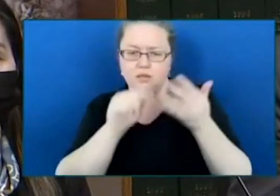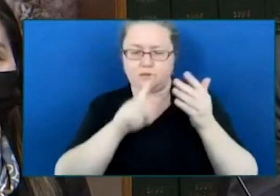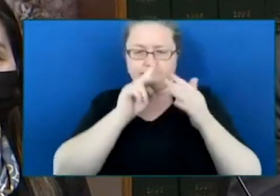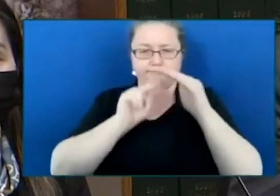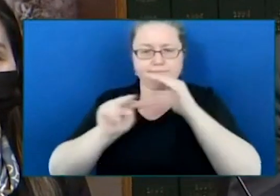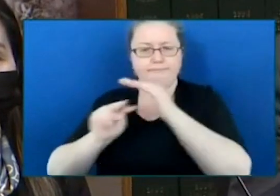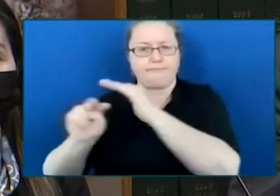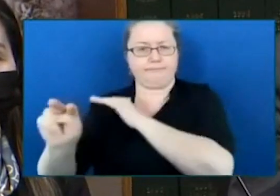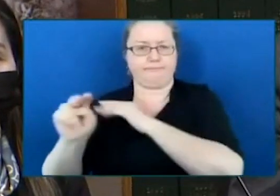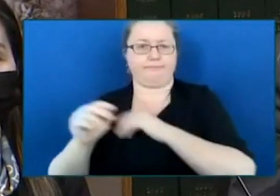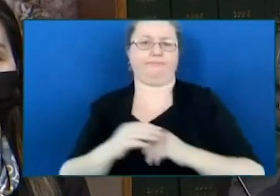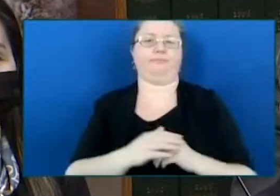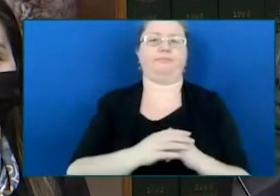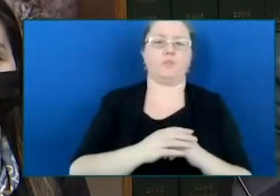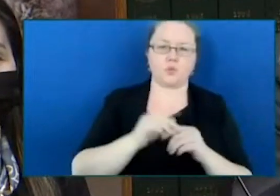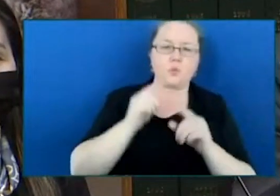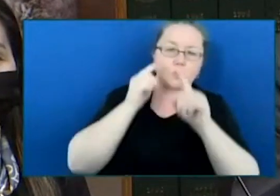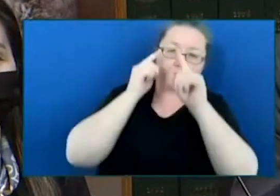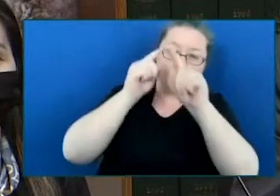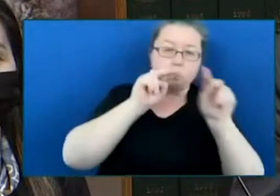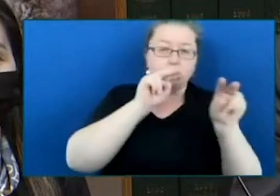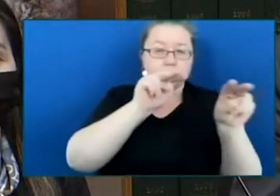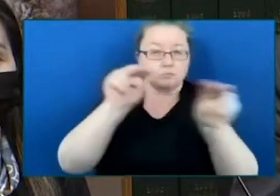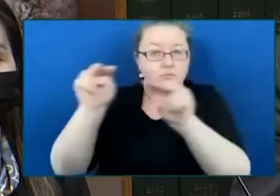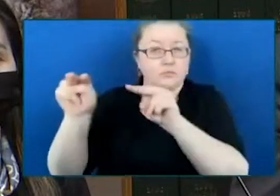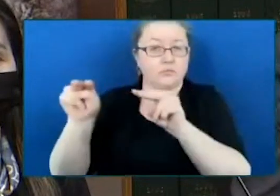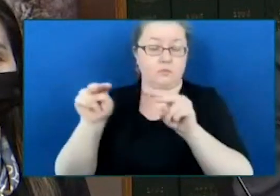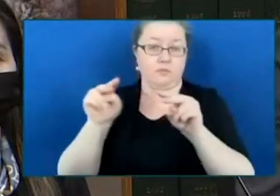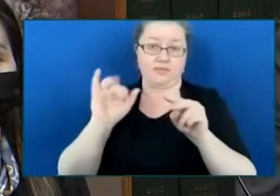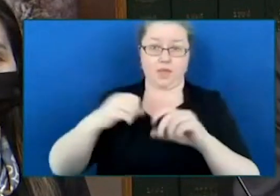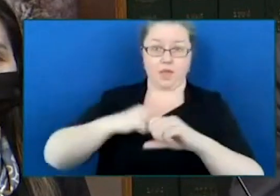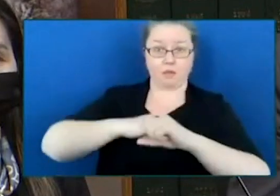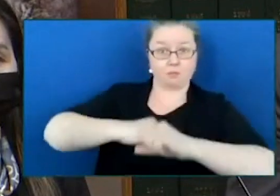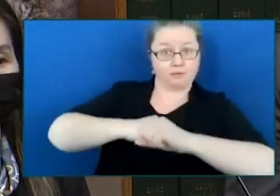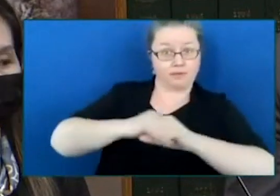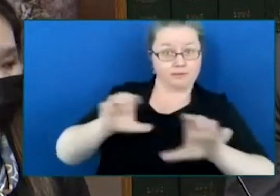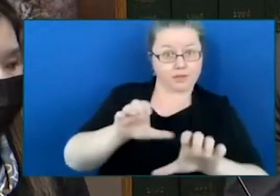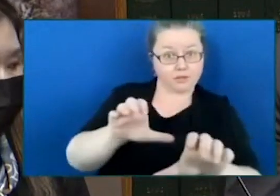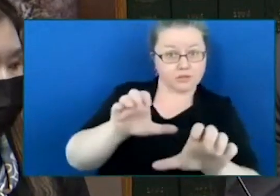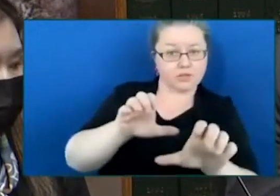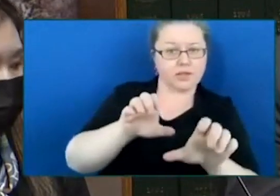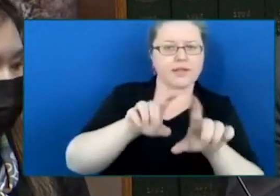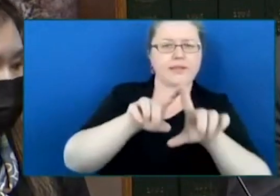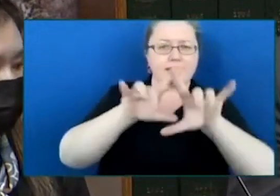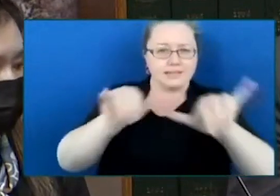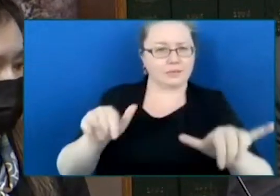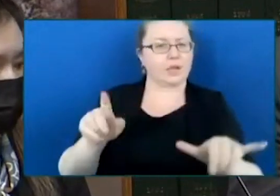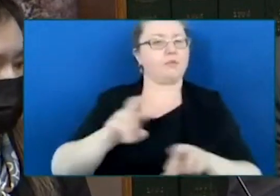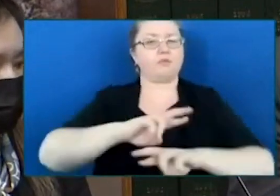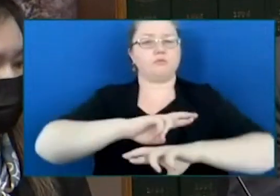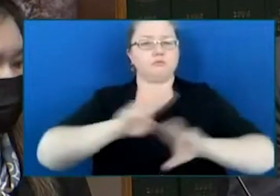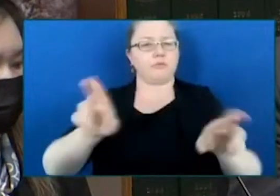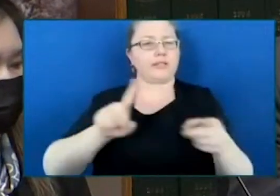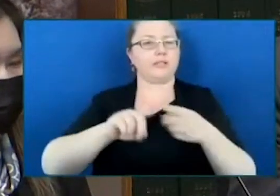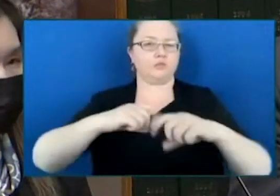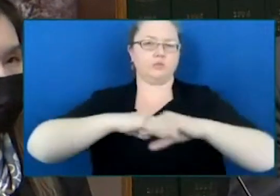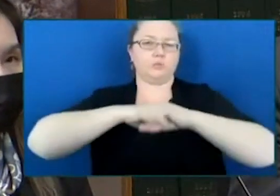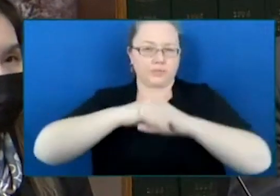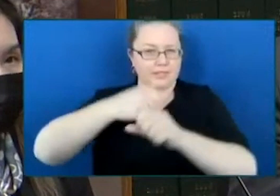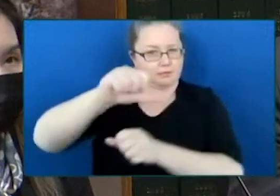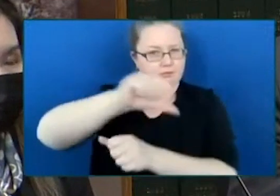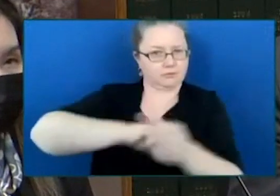And even with strong preventative action, British Columbia must be ready to protect people, property, and communities from climate